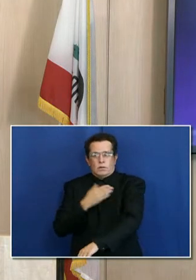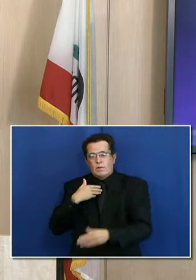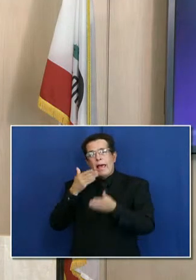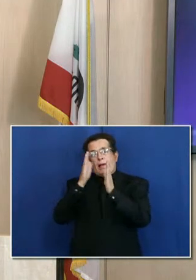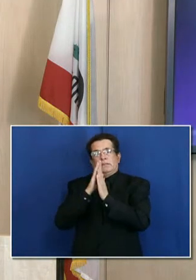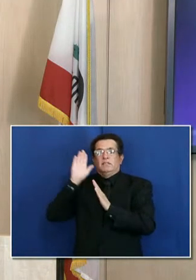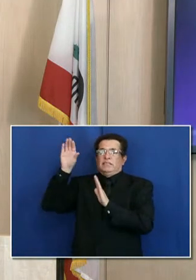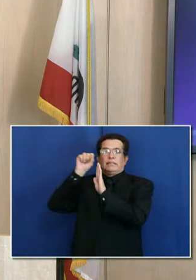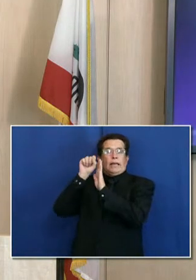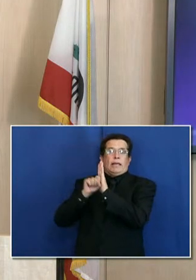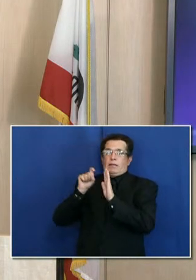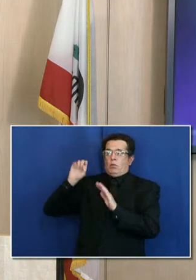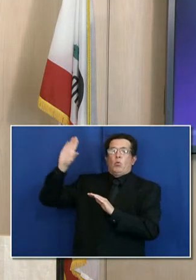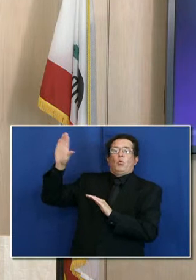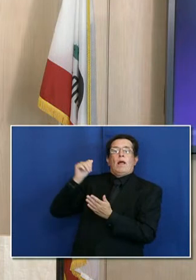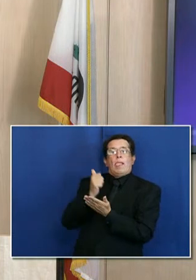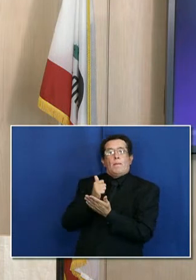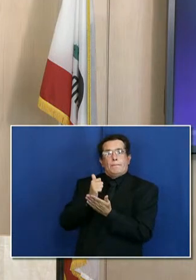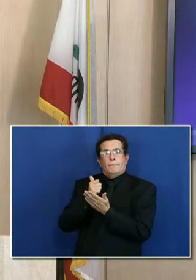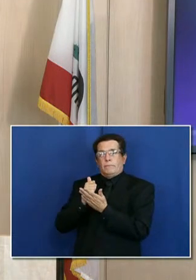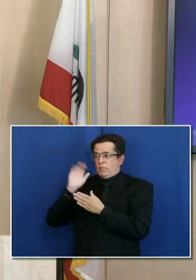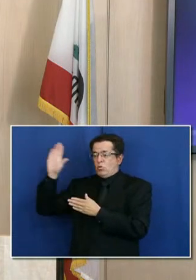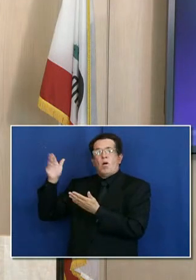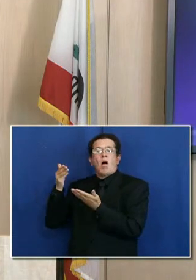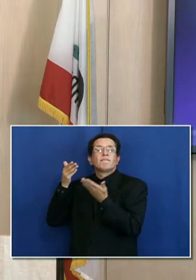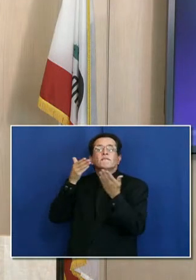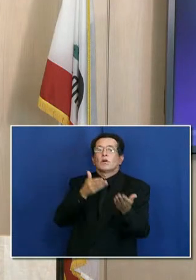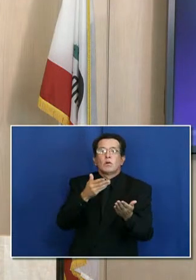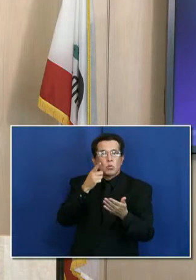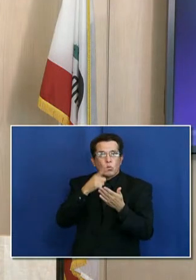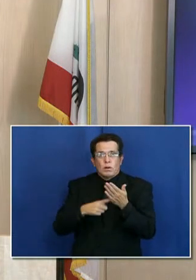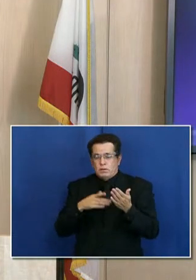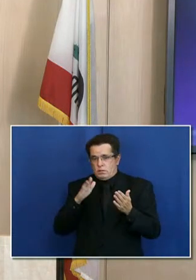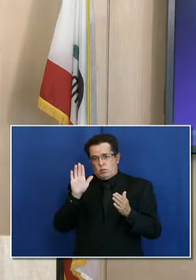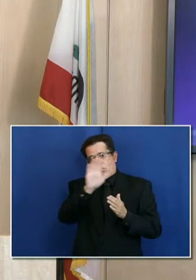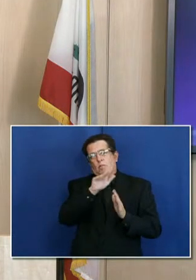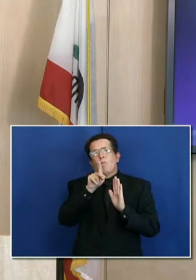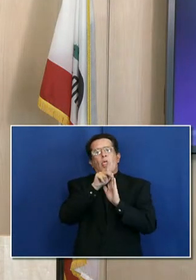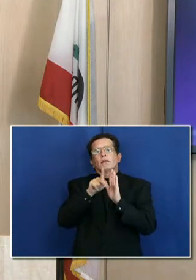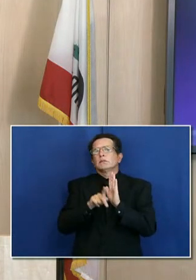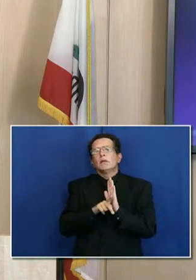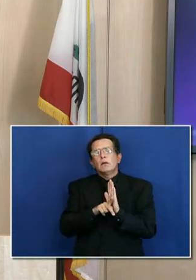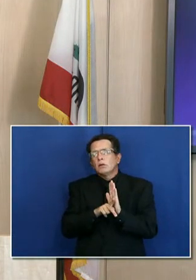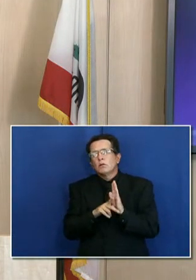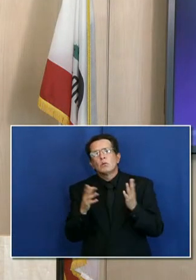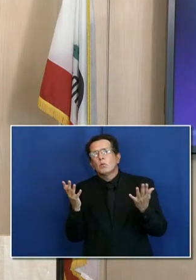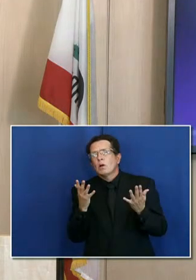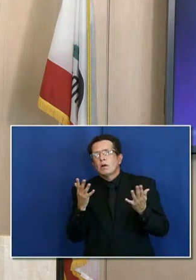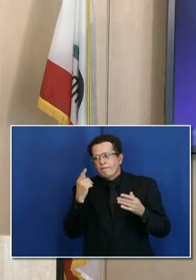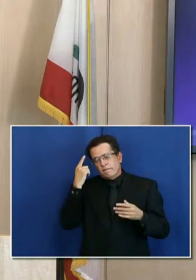for guidance on what they think the policy will be, the process will be